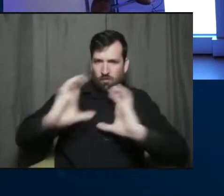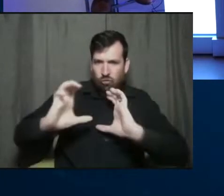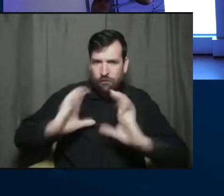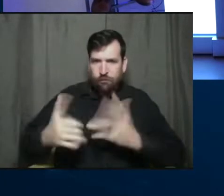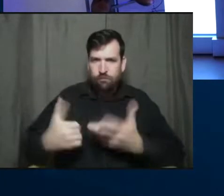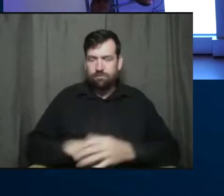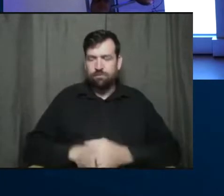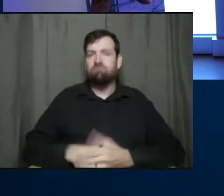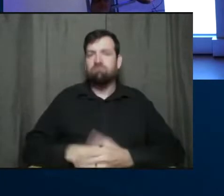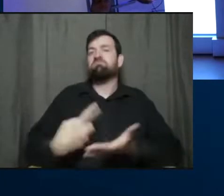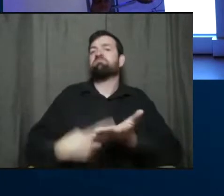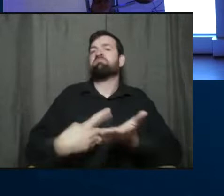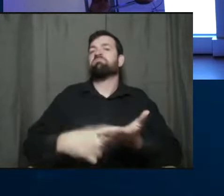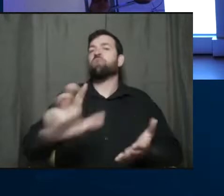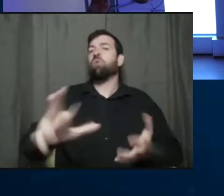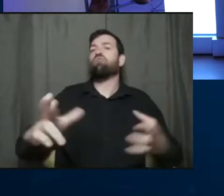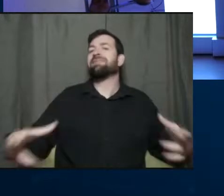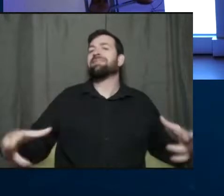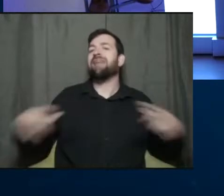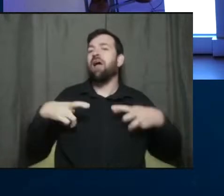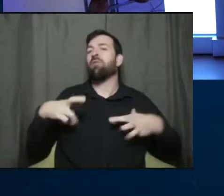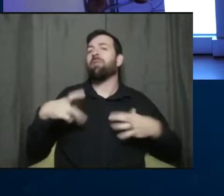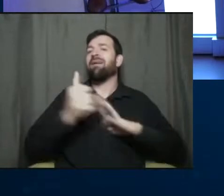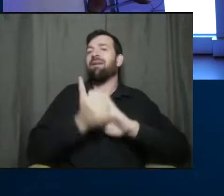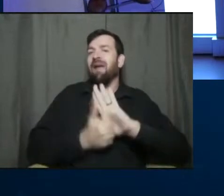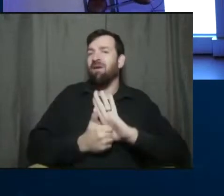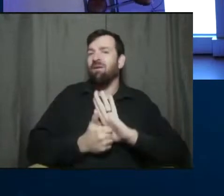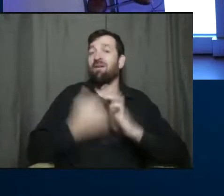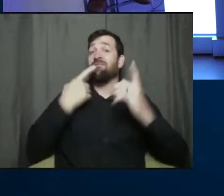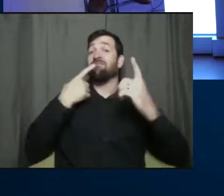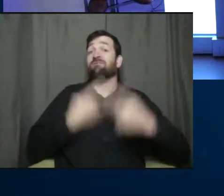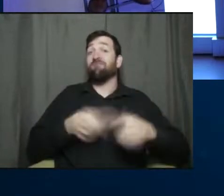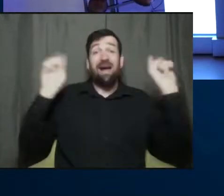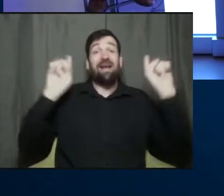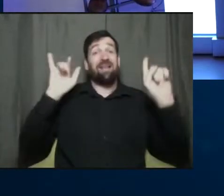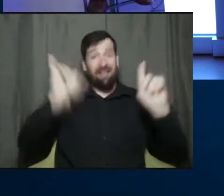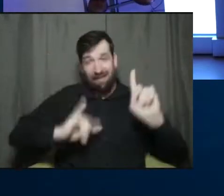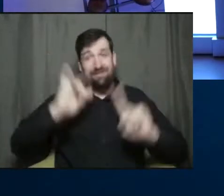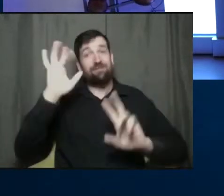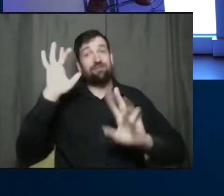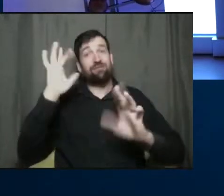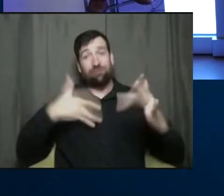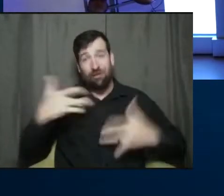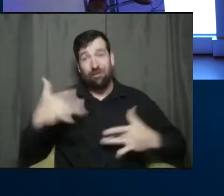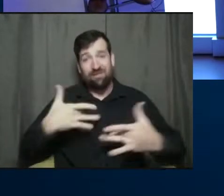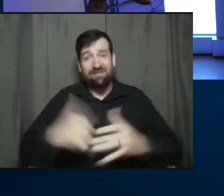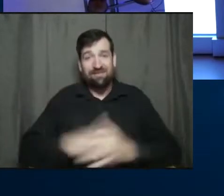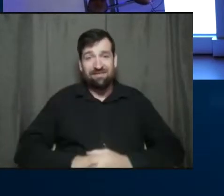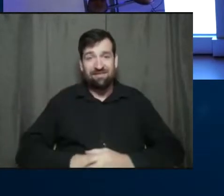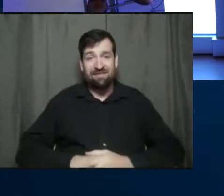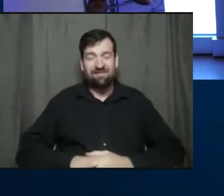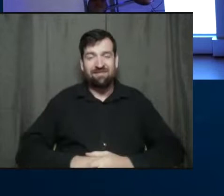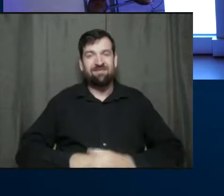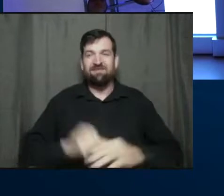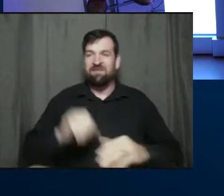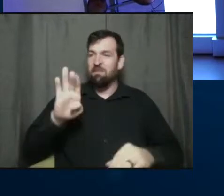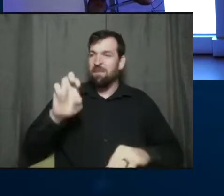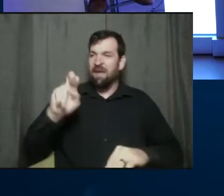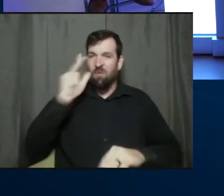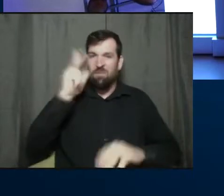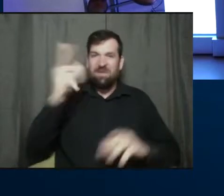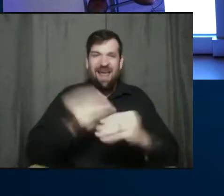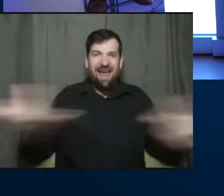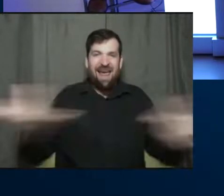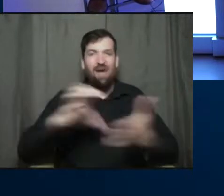your retirement accounts because you're going to finally have to worry about that. Ben's going to be handing out cards.